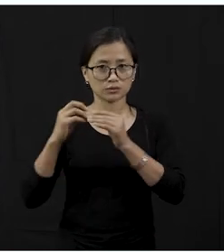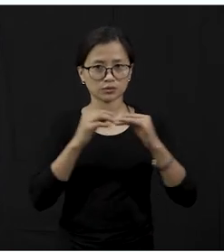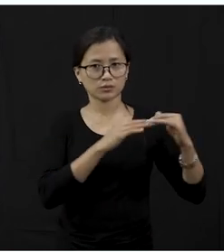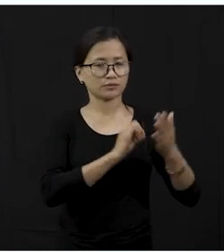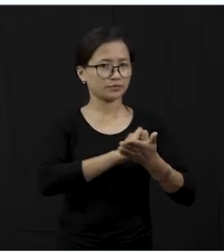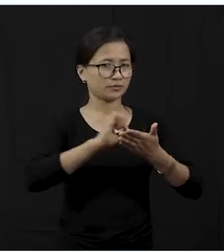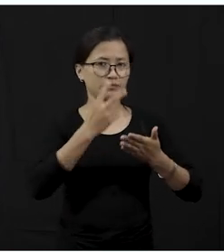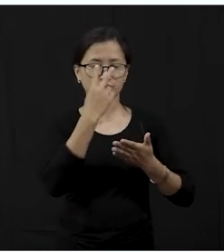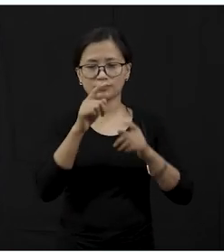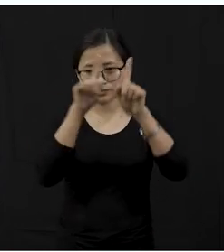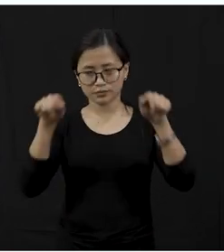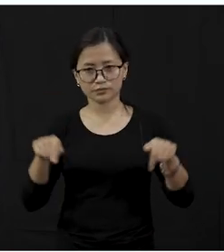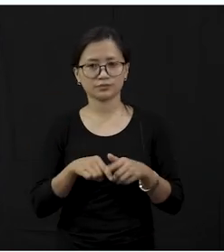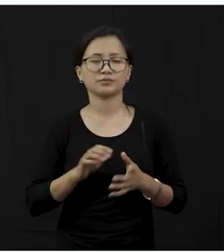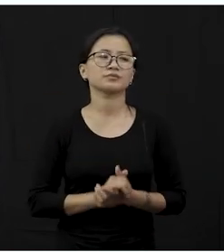61,313.